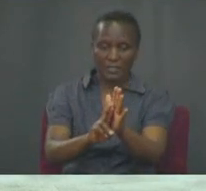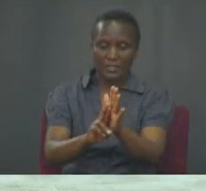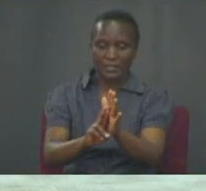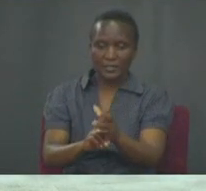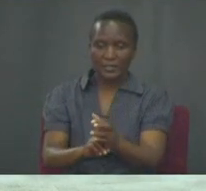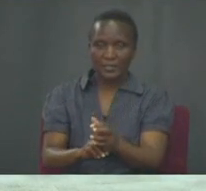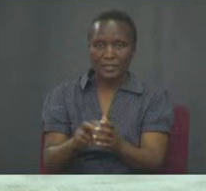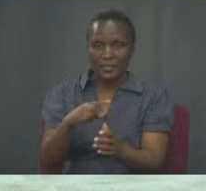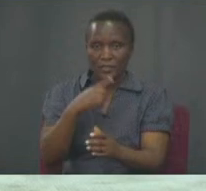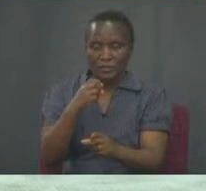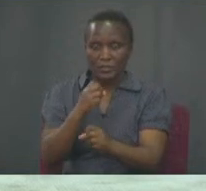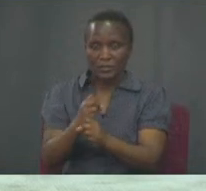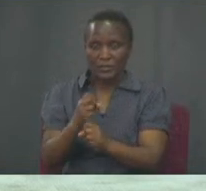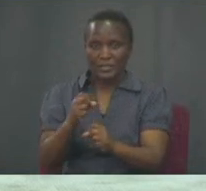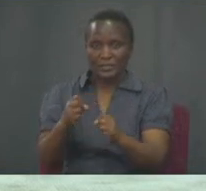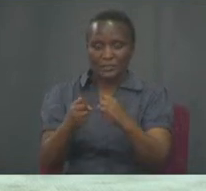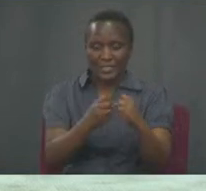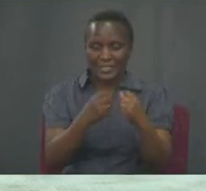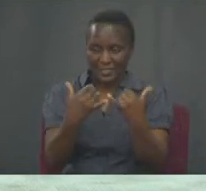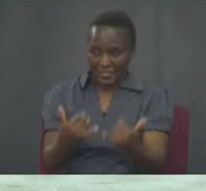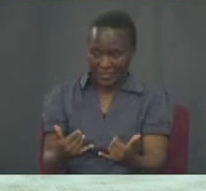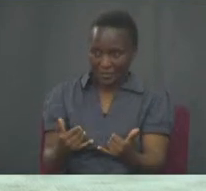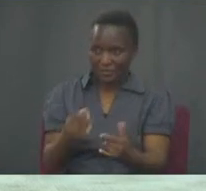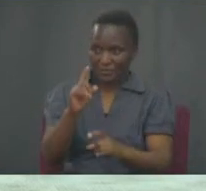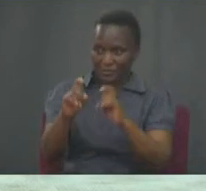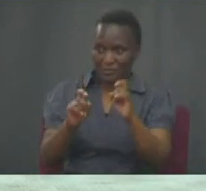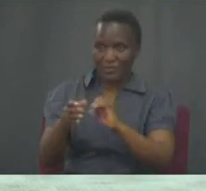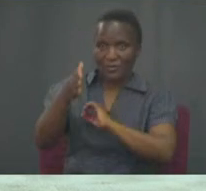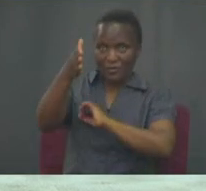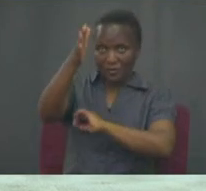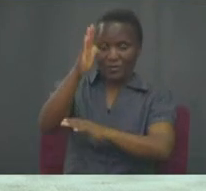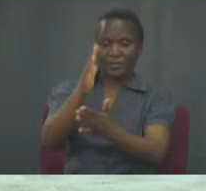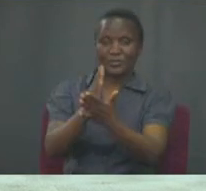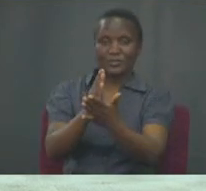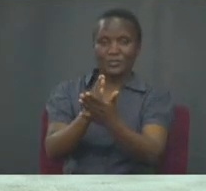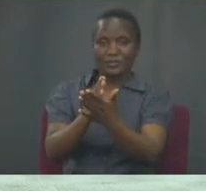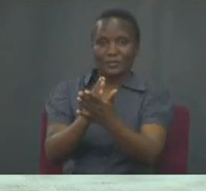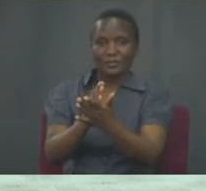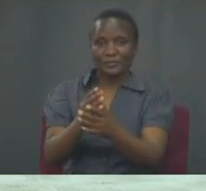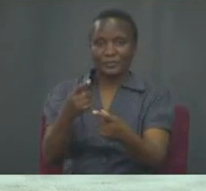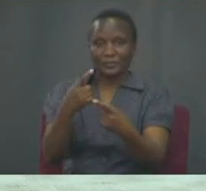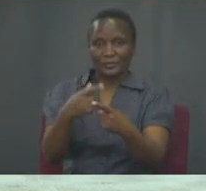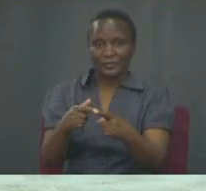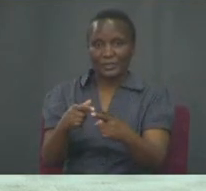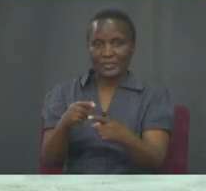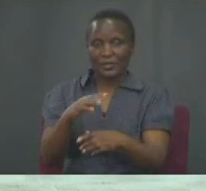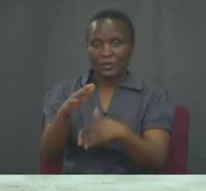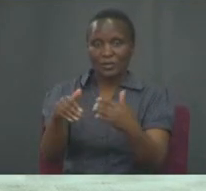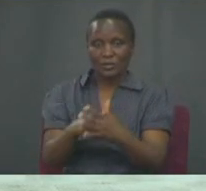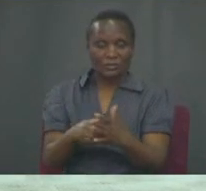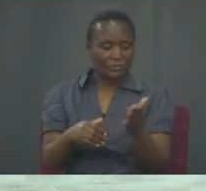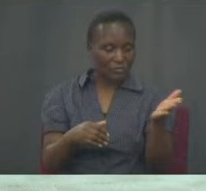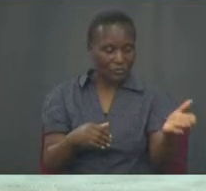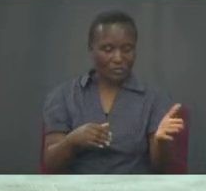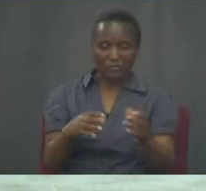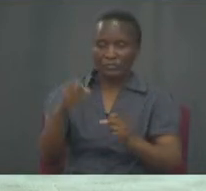So who's doing the fighting? But all that Barak and his soldiers have to do is to show